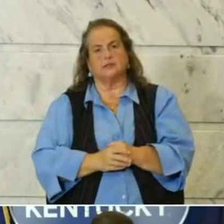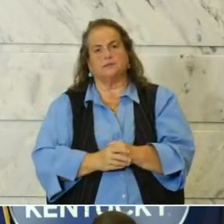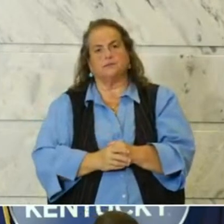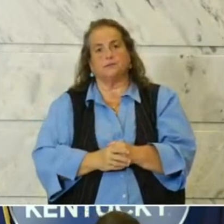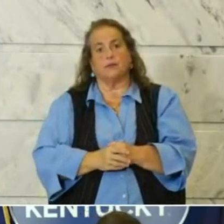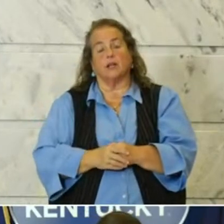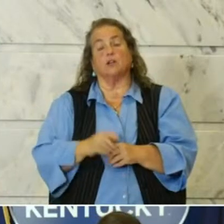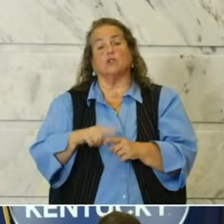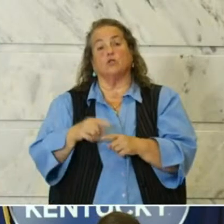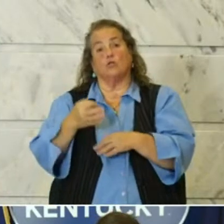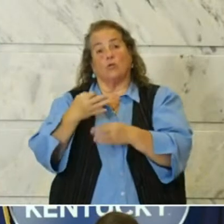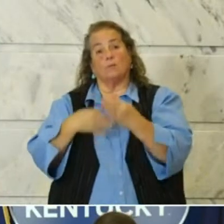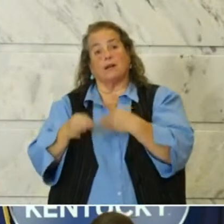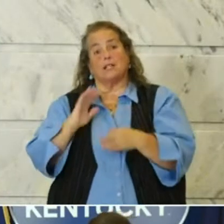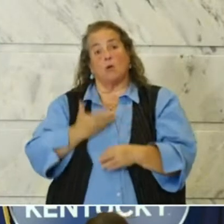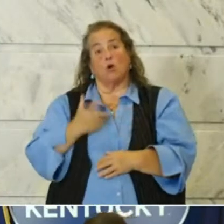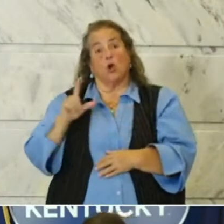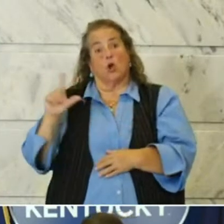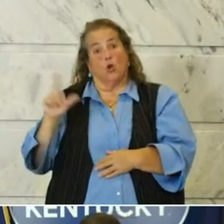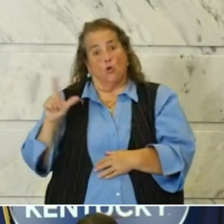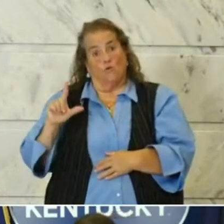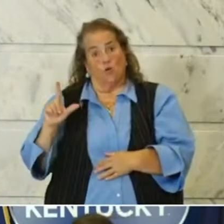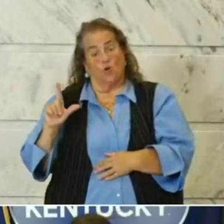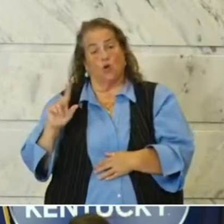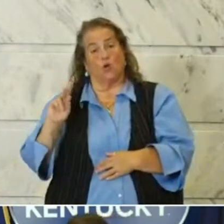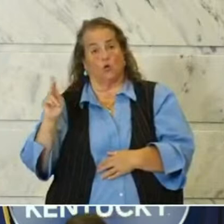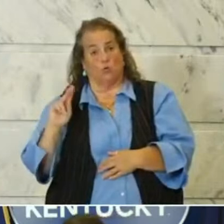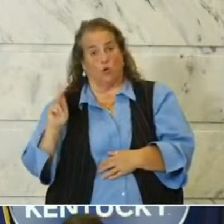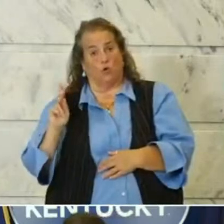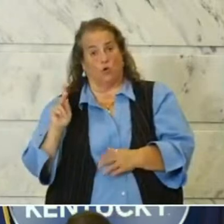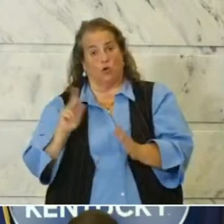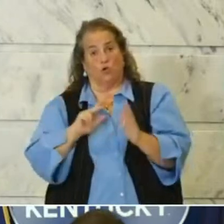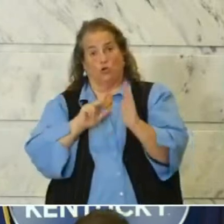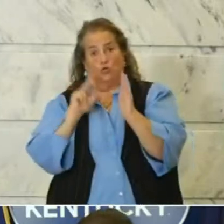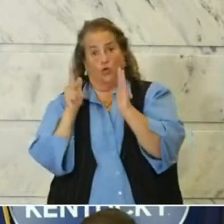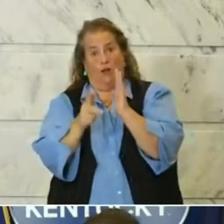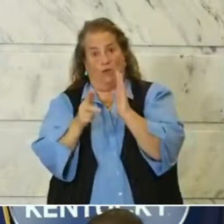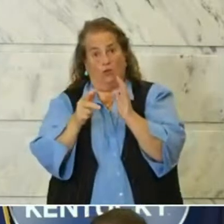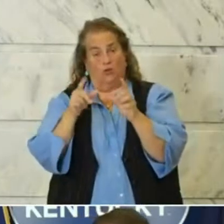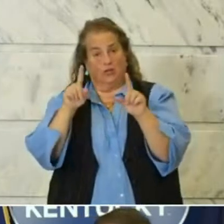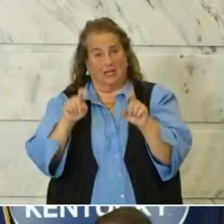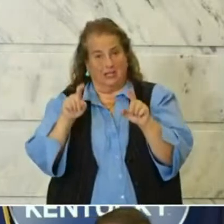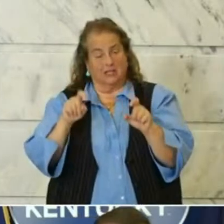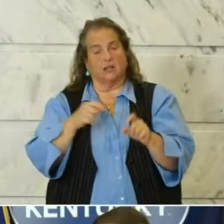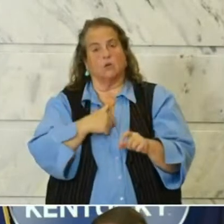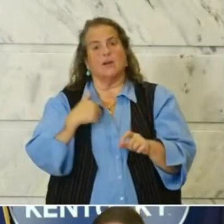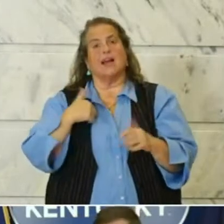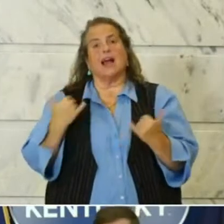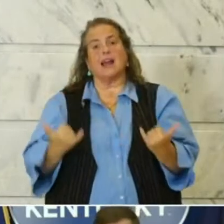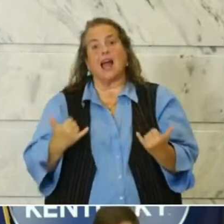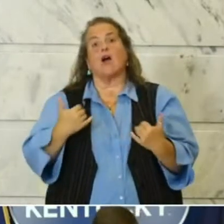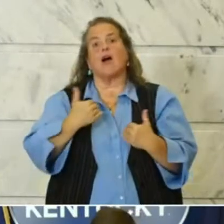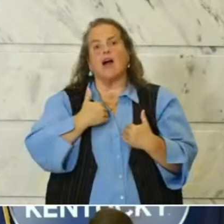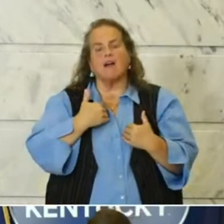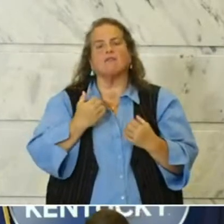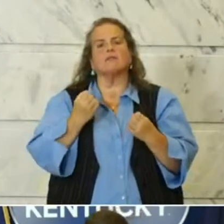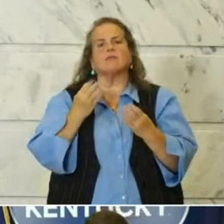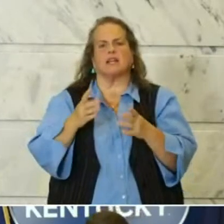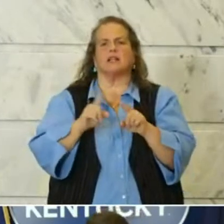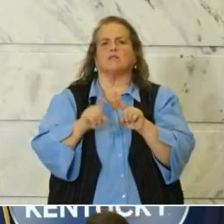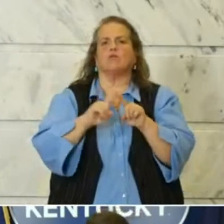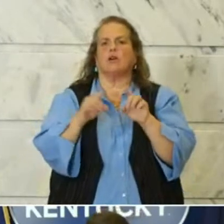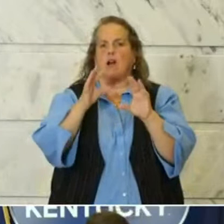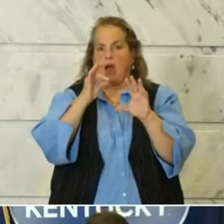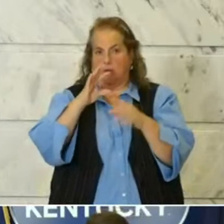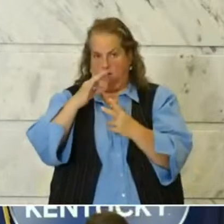In replacing our Louisville Kroger drive-through testing, we have now a number of different